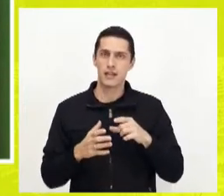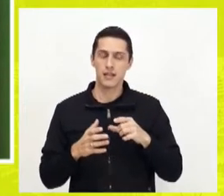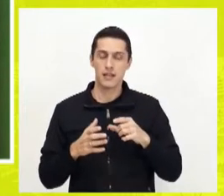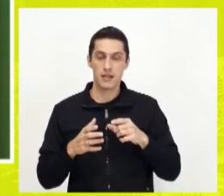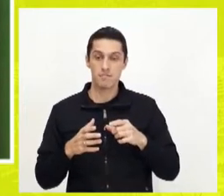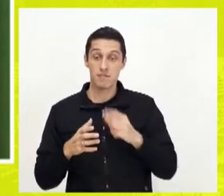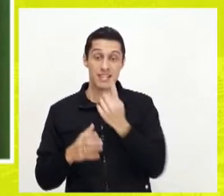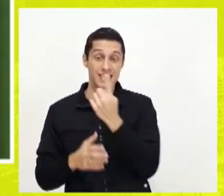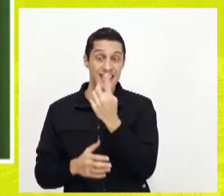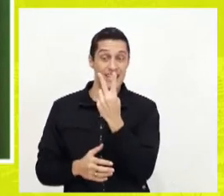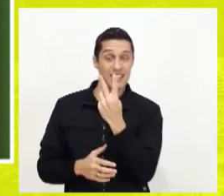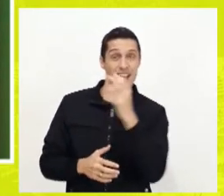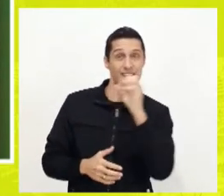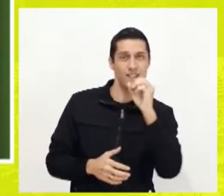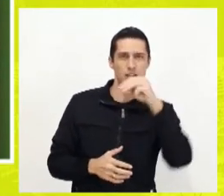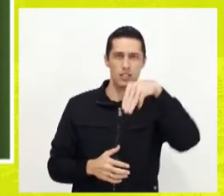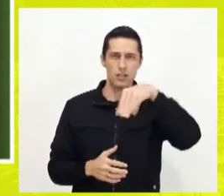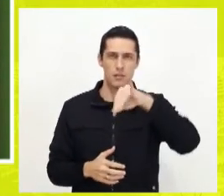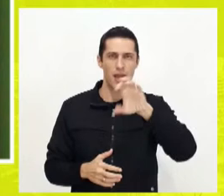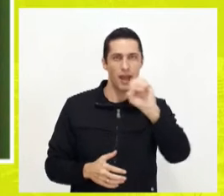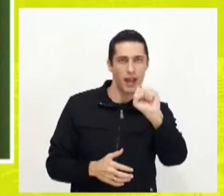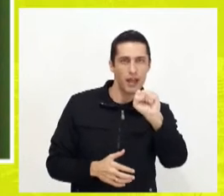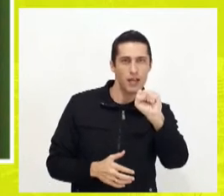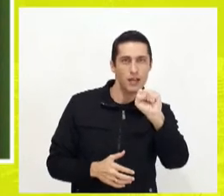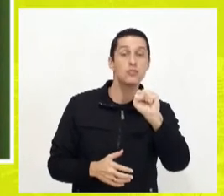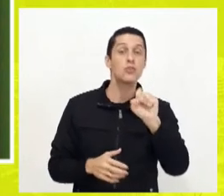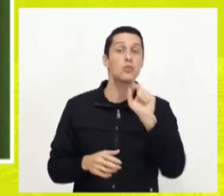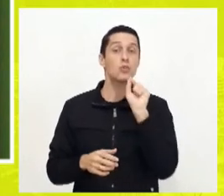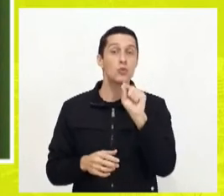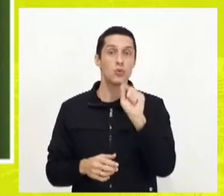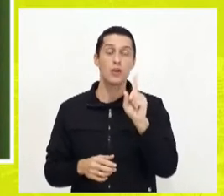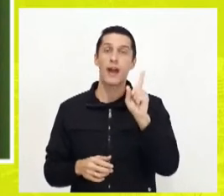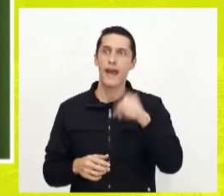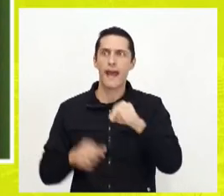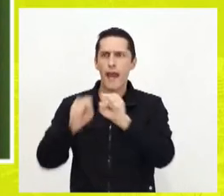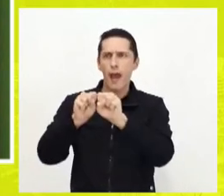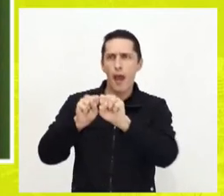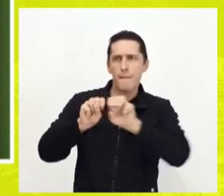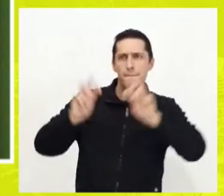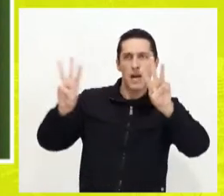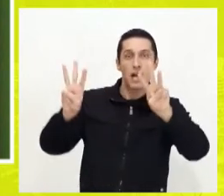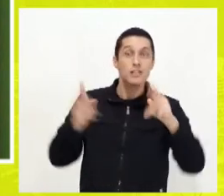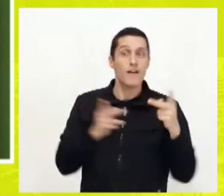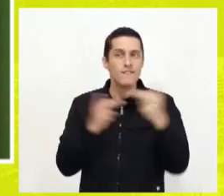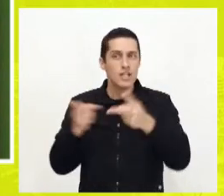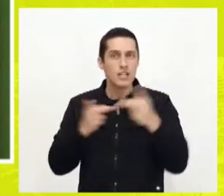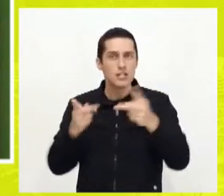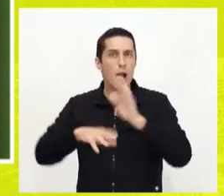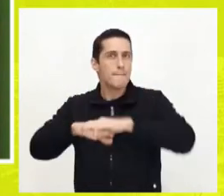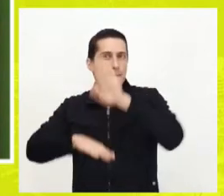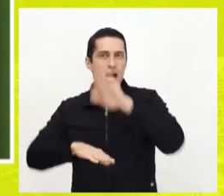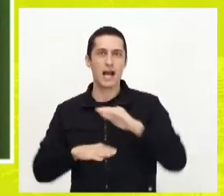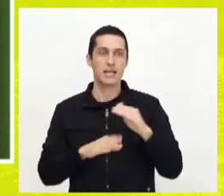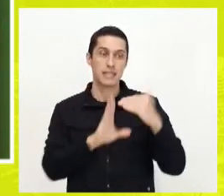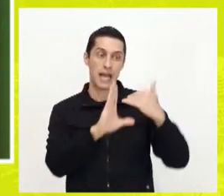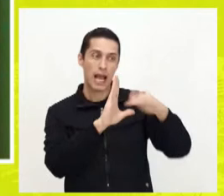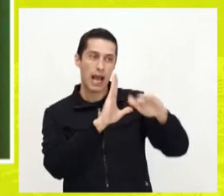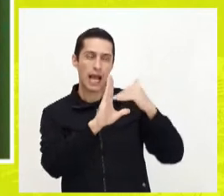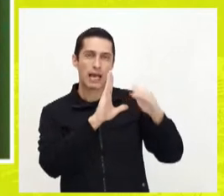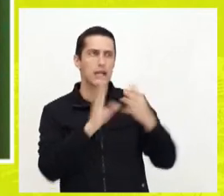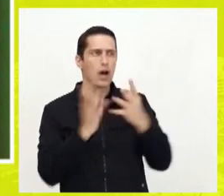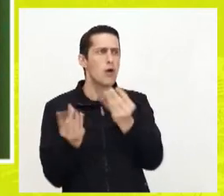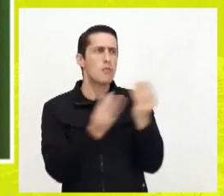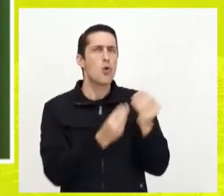mails brought together uh ranging from the most uh visited web page the